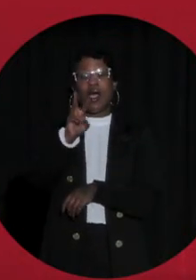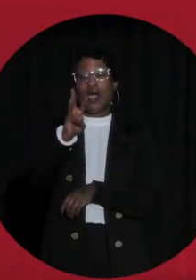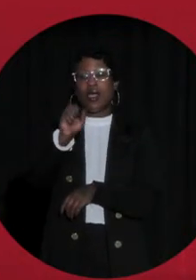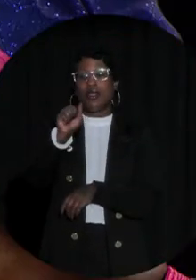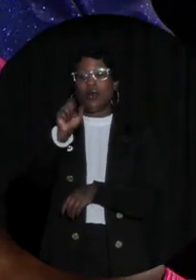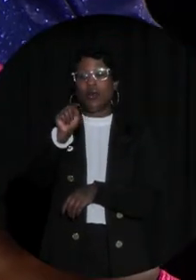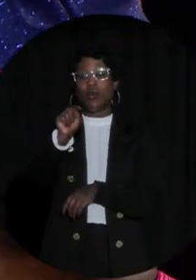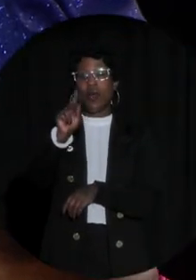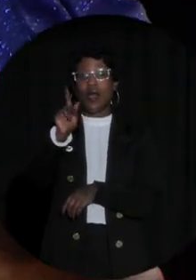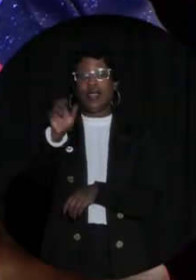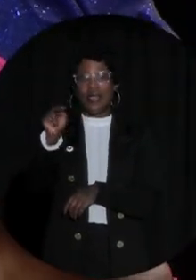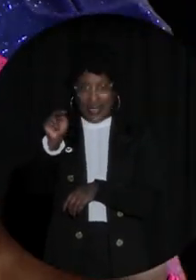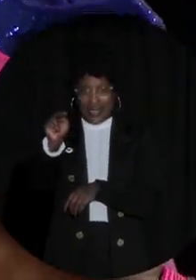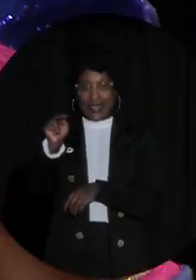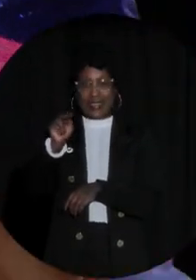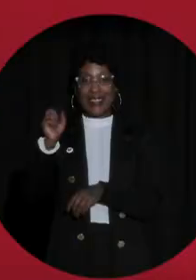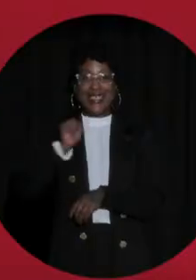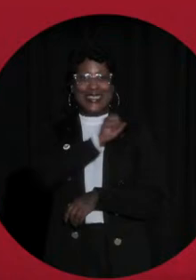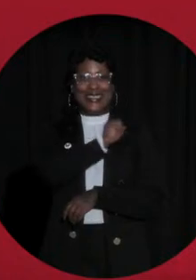23.